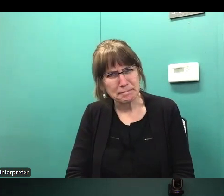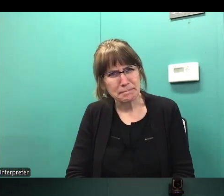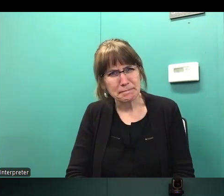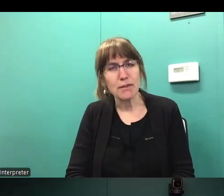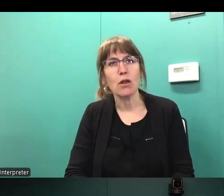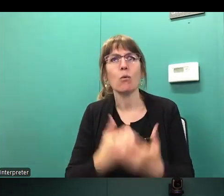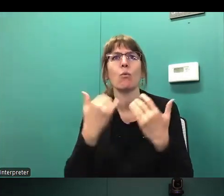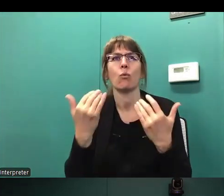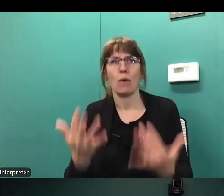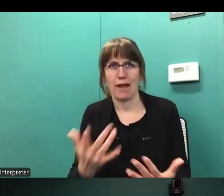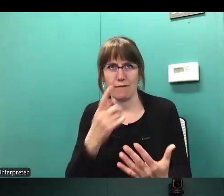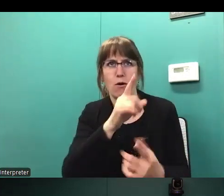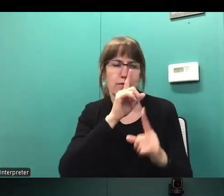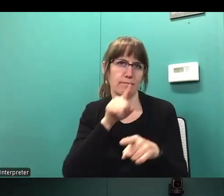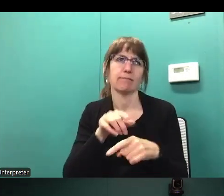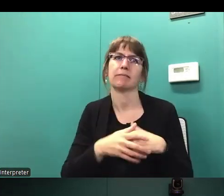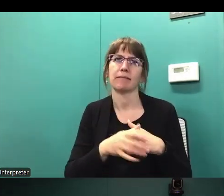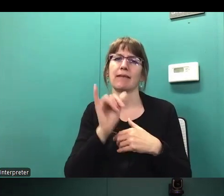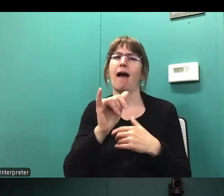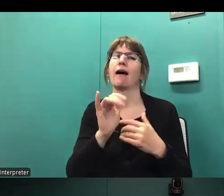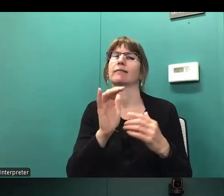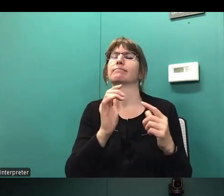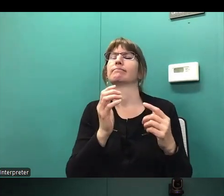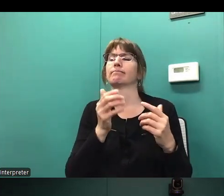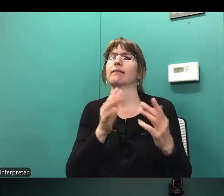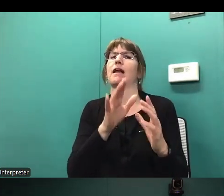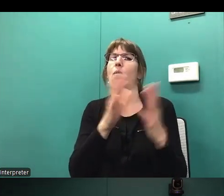say. Just giving them lots of time.